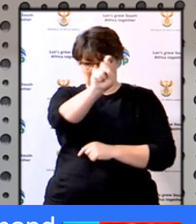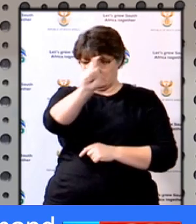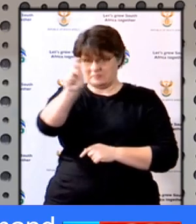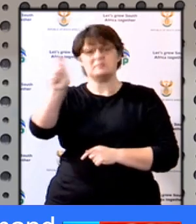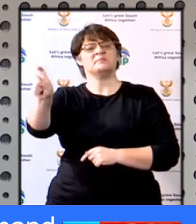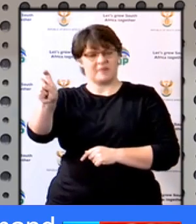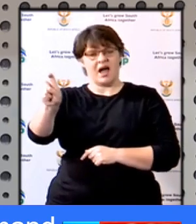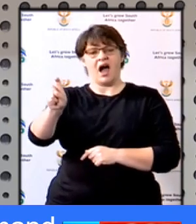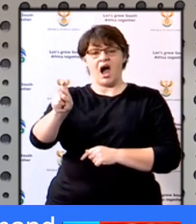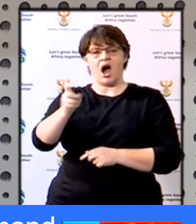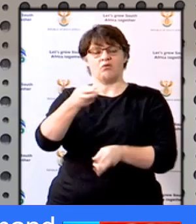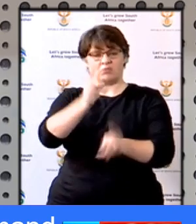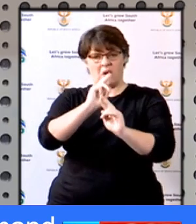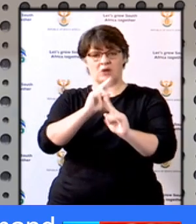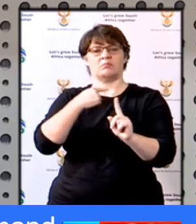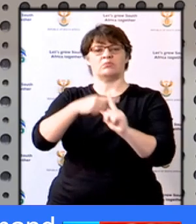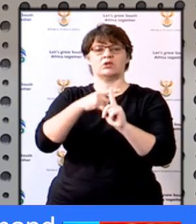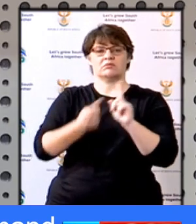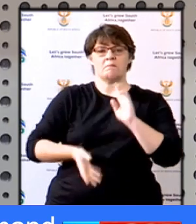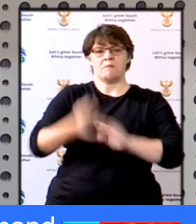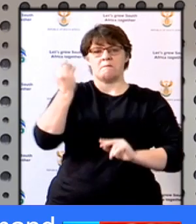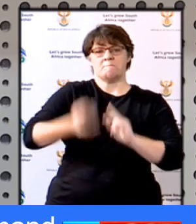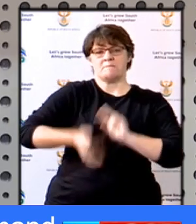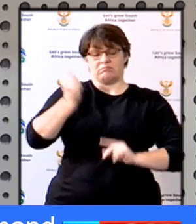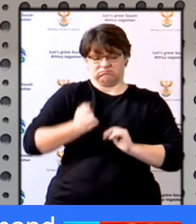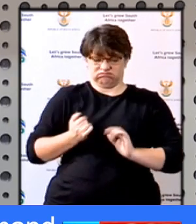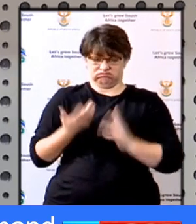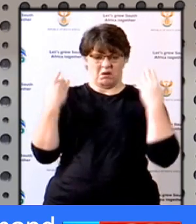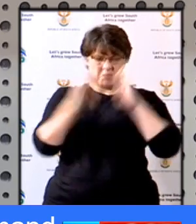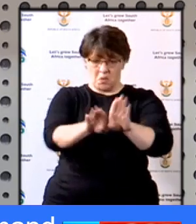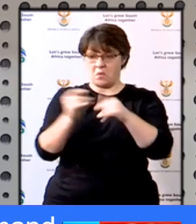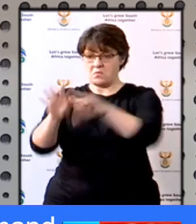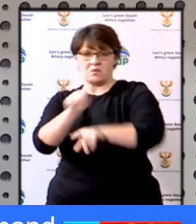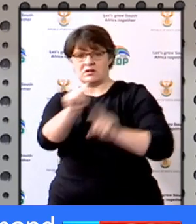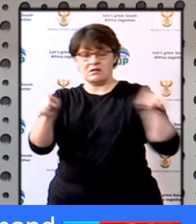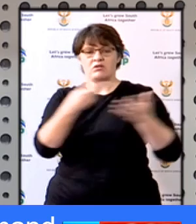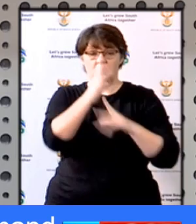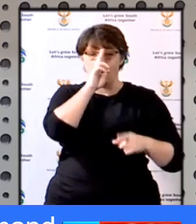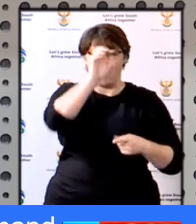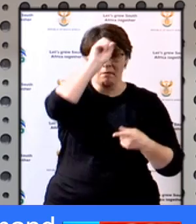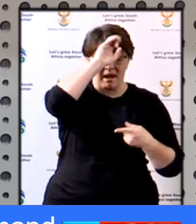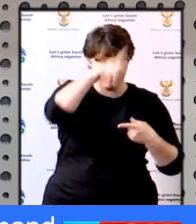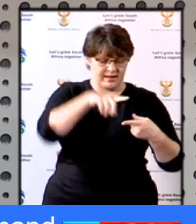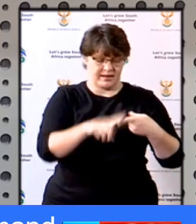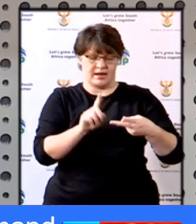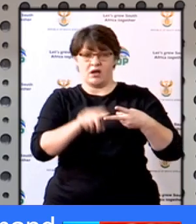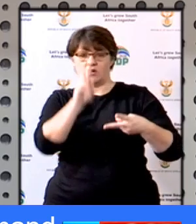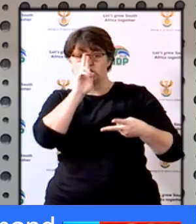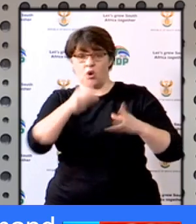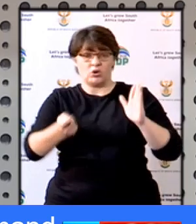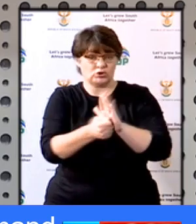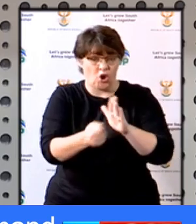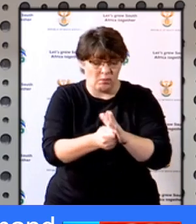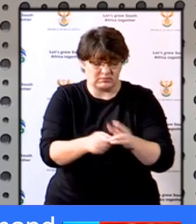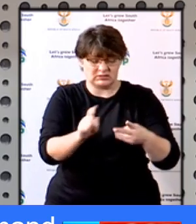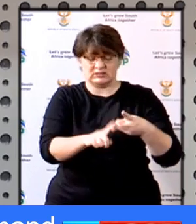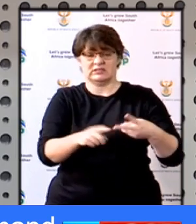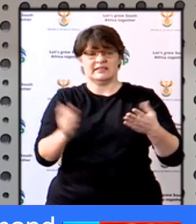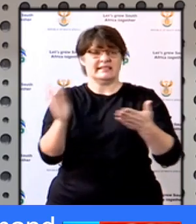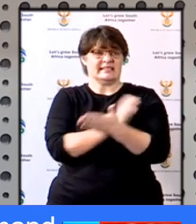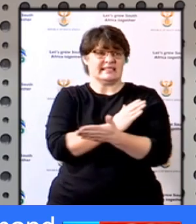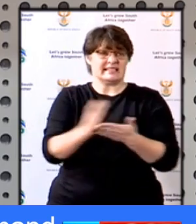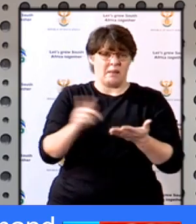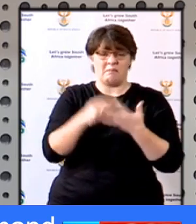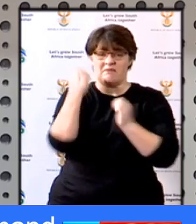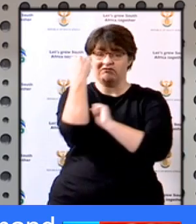workplaces reporting big levels of infection. We saw it in the mining sector, we saw it in retail, some